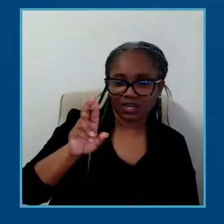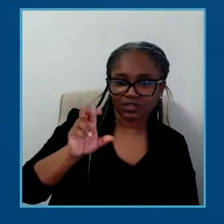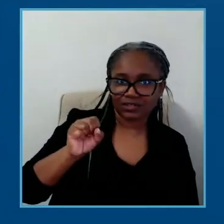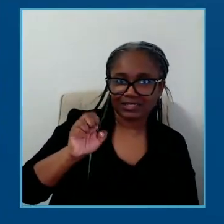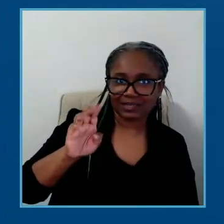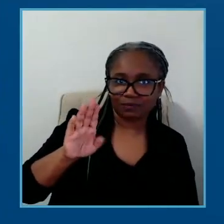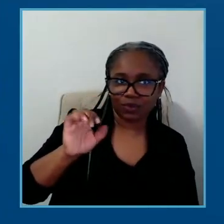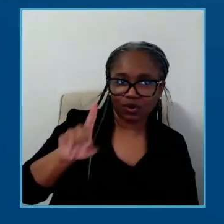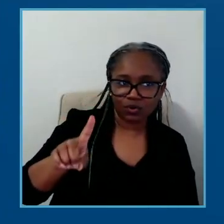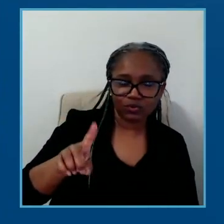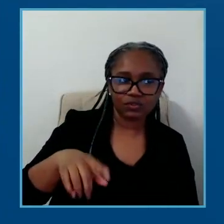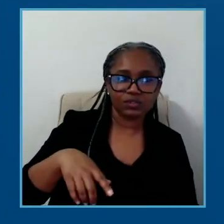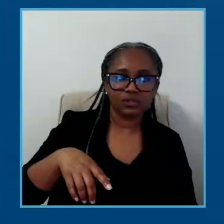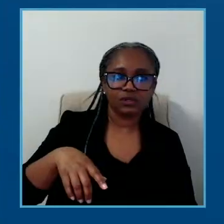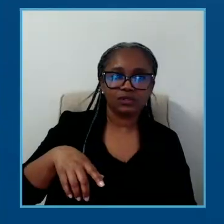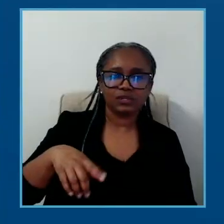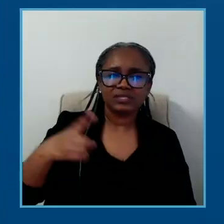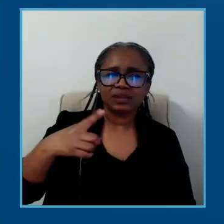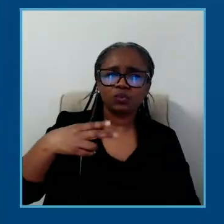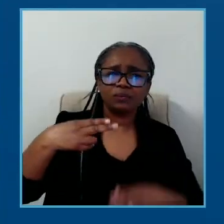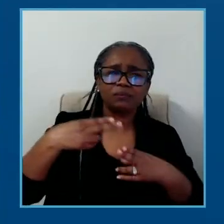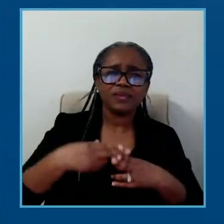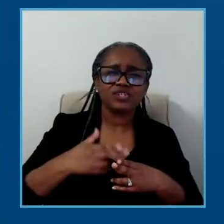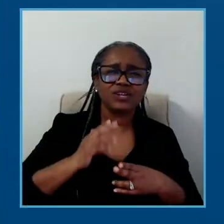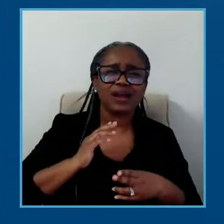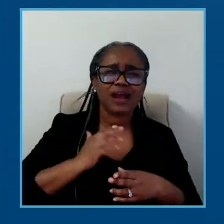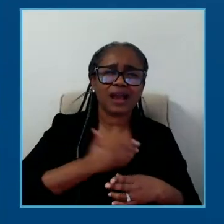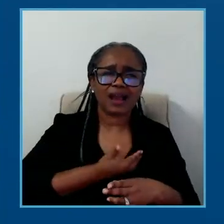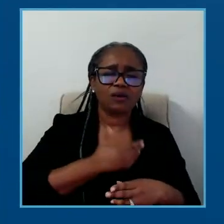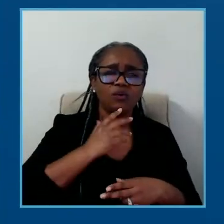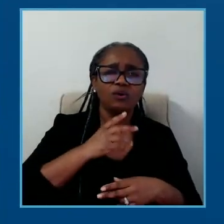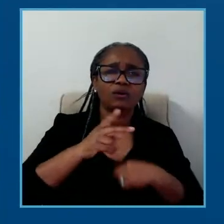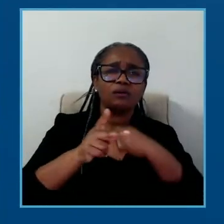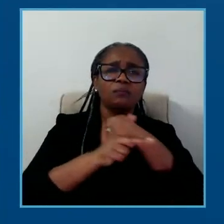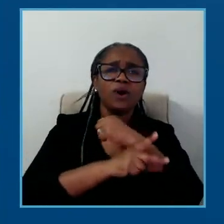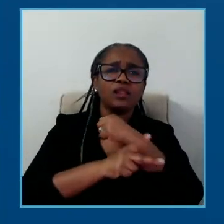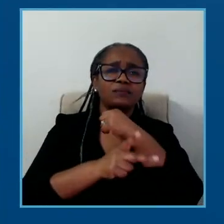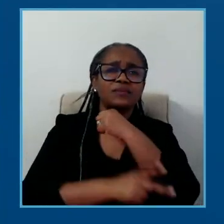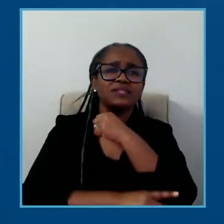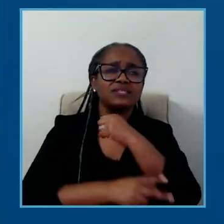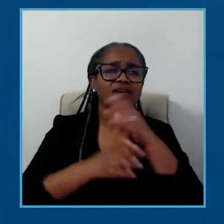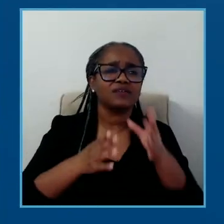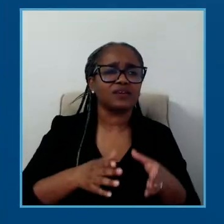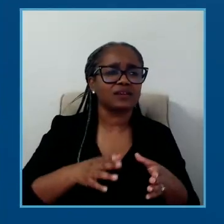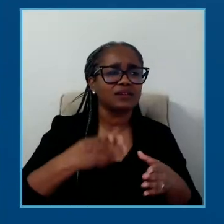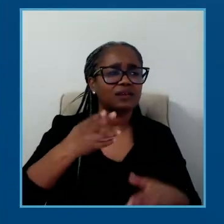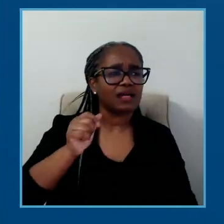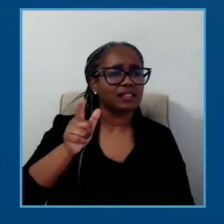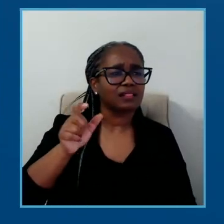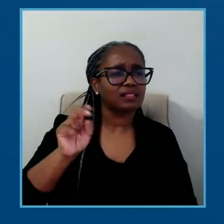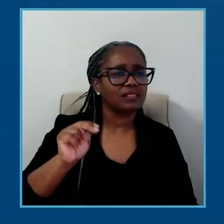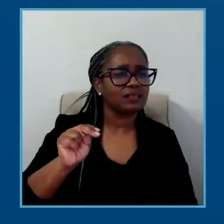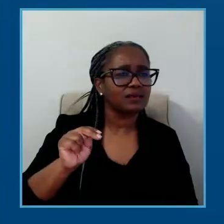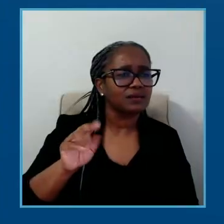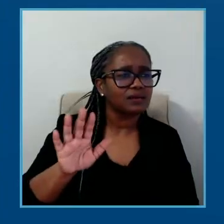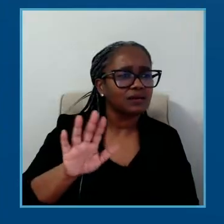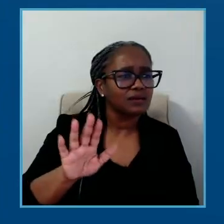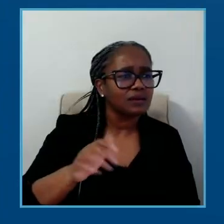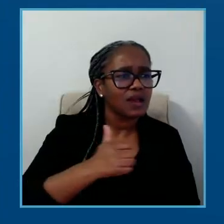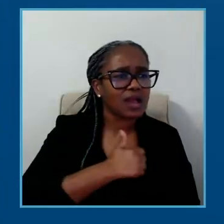that our parliamentarian, Helen McFadden, was present. I think the questions are to the